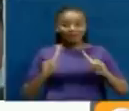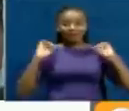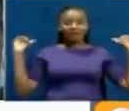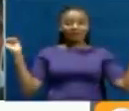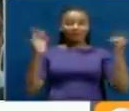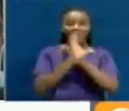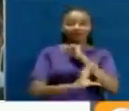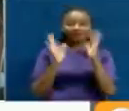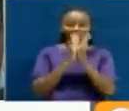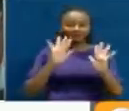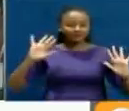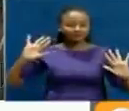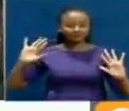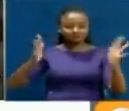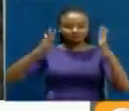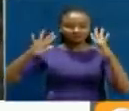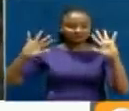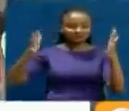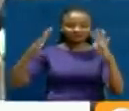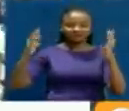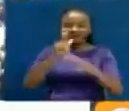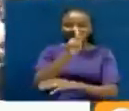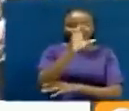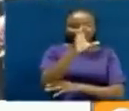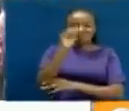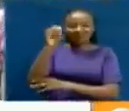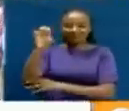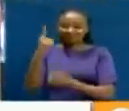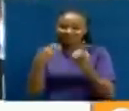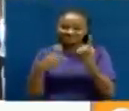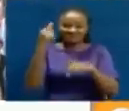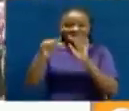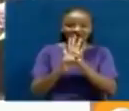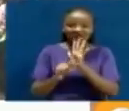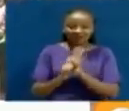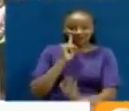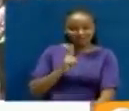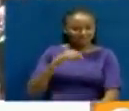KCSE results. A true story of the power of triumph